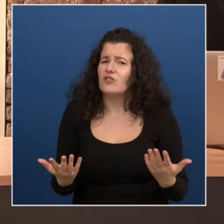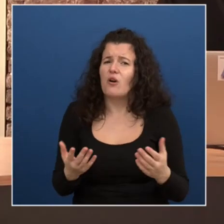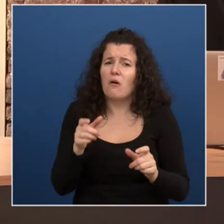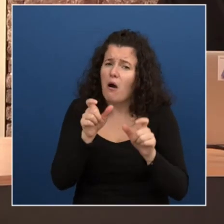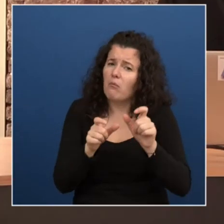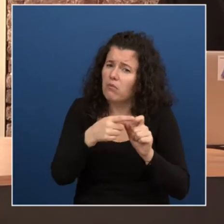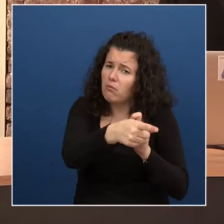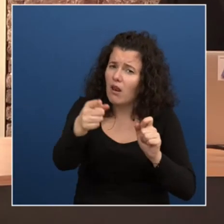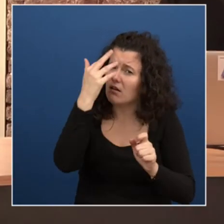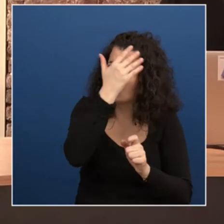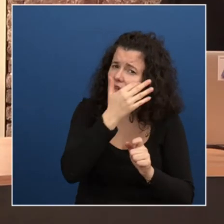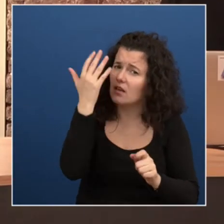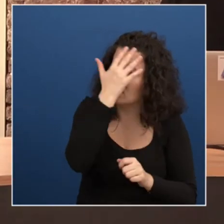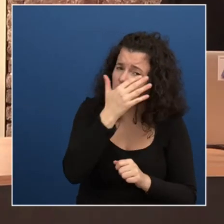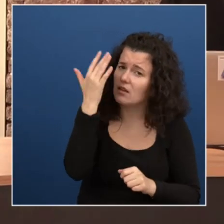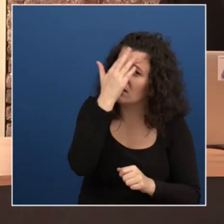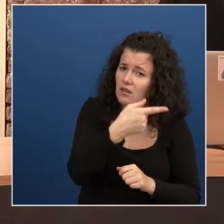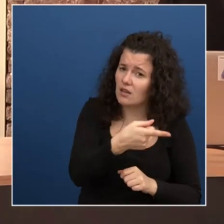it's the way to go.